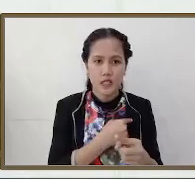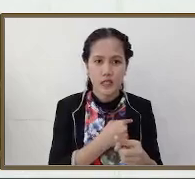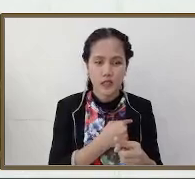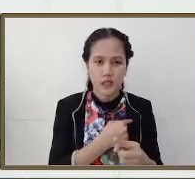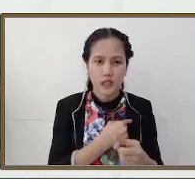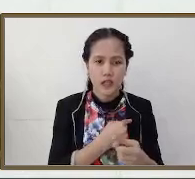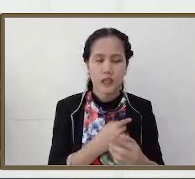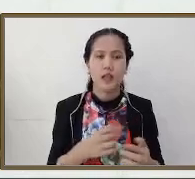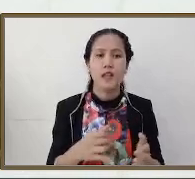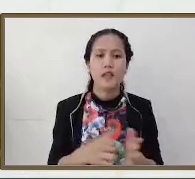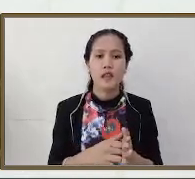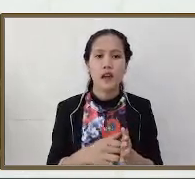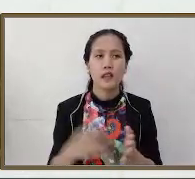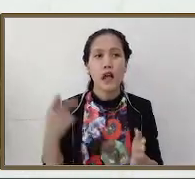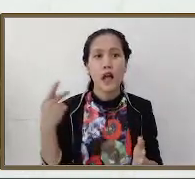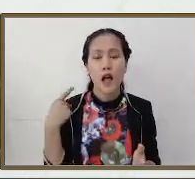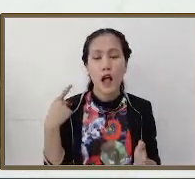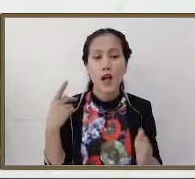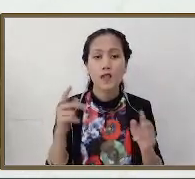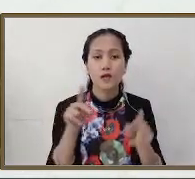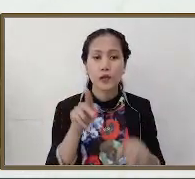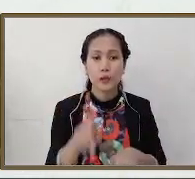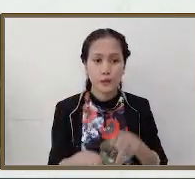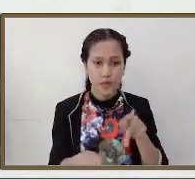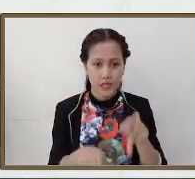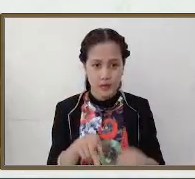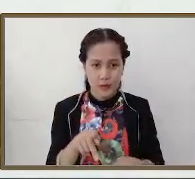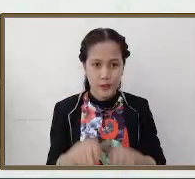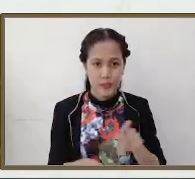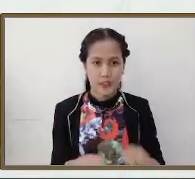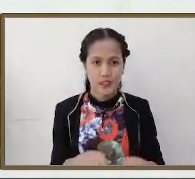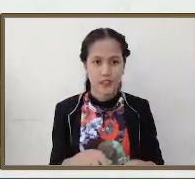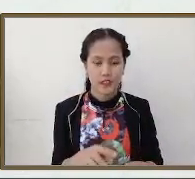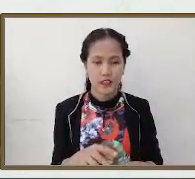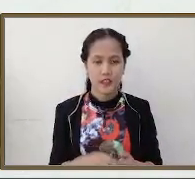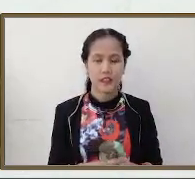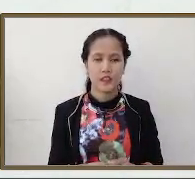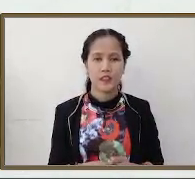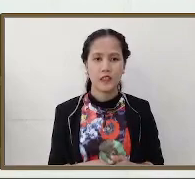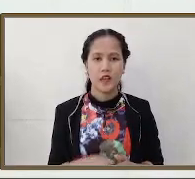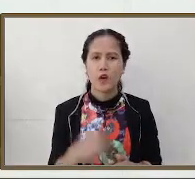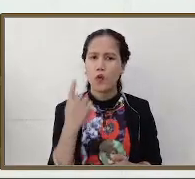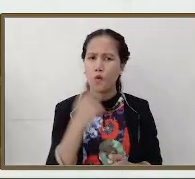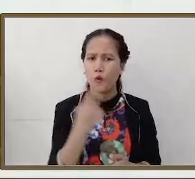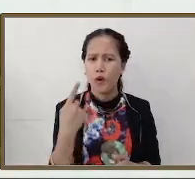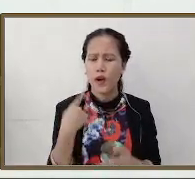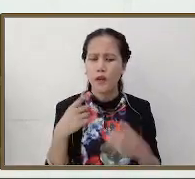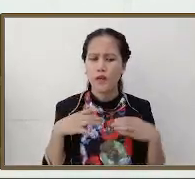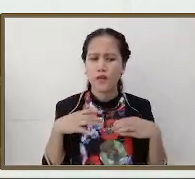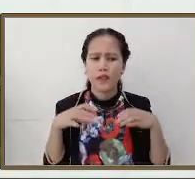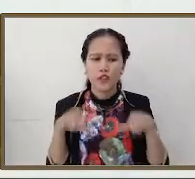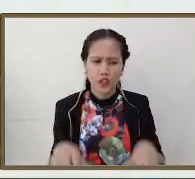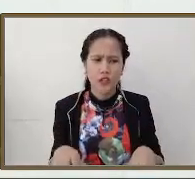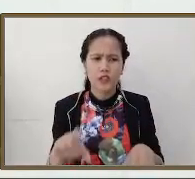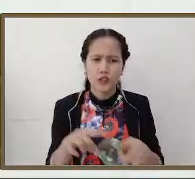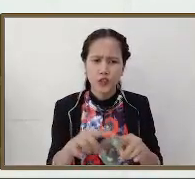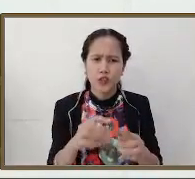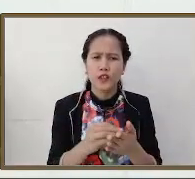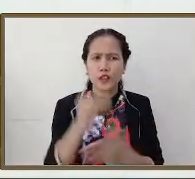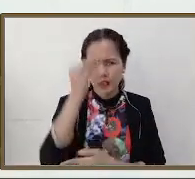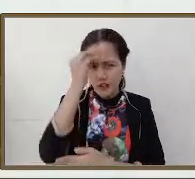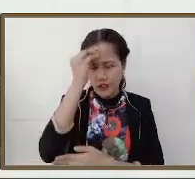binasa po natin, that there are people who has the opportunity to learn at all